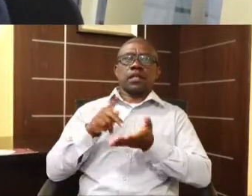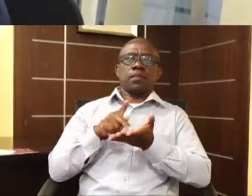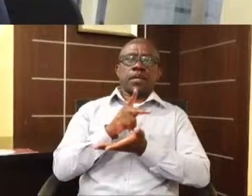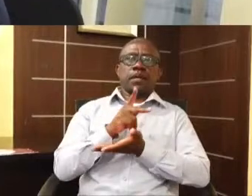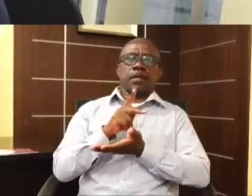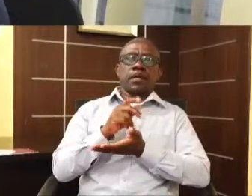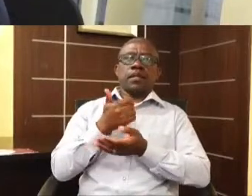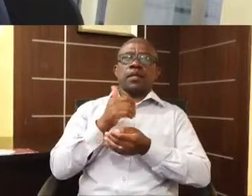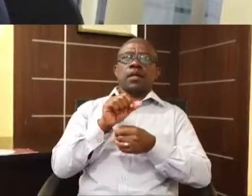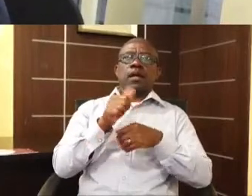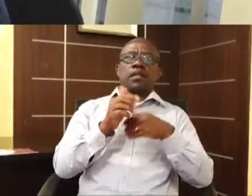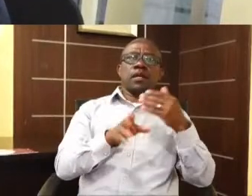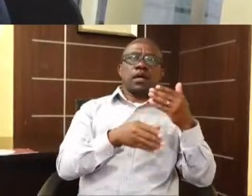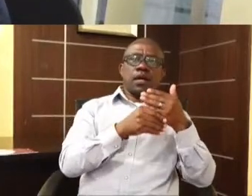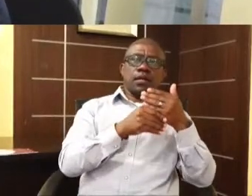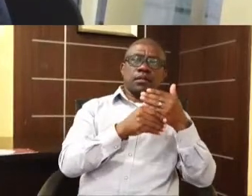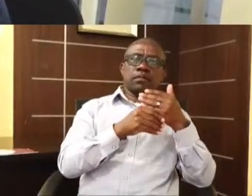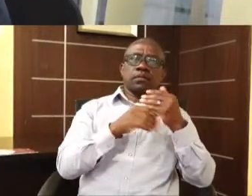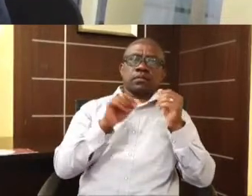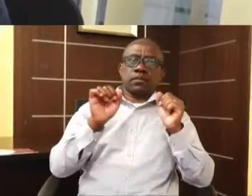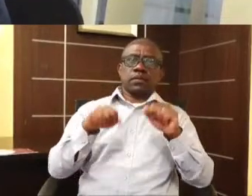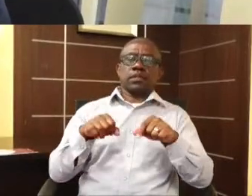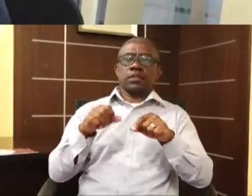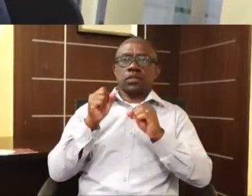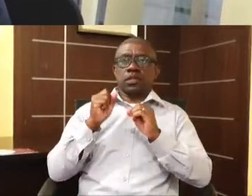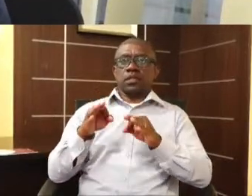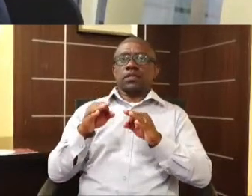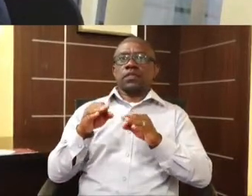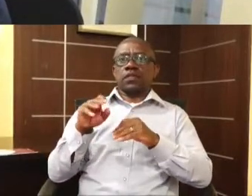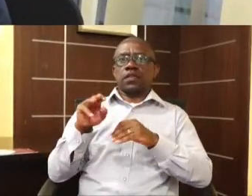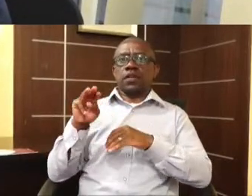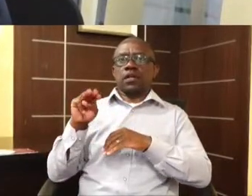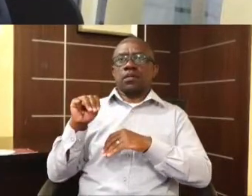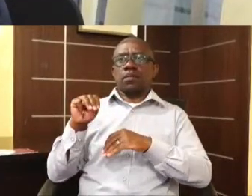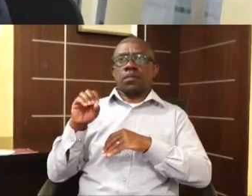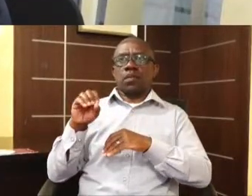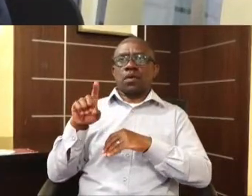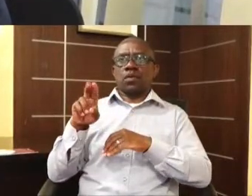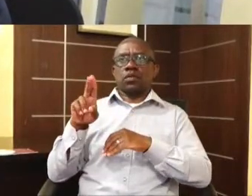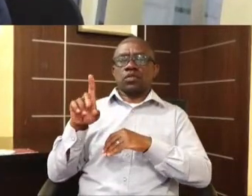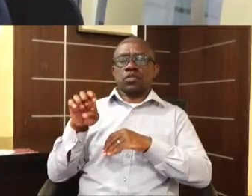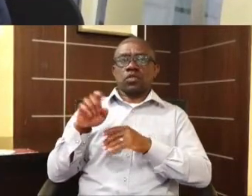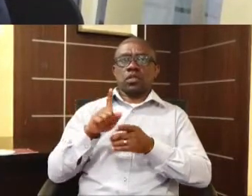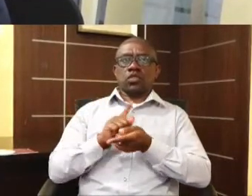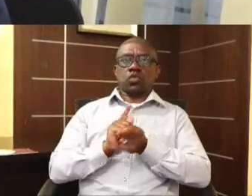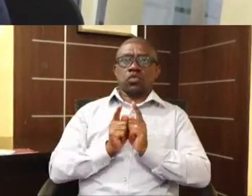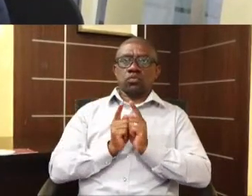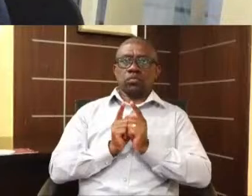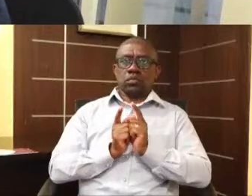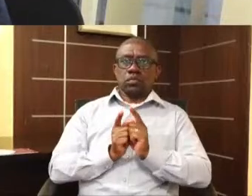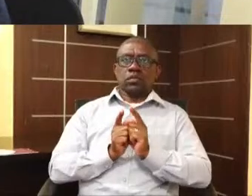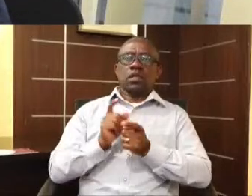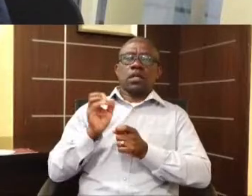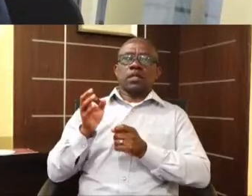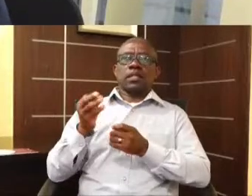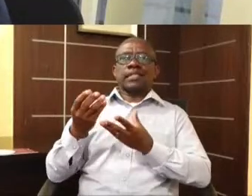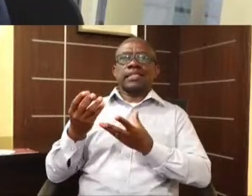add-on. So if you modulate it into modules, it is easier. So